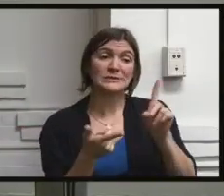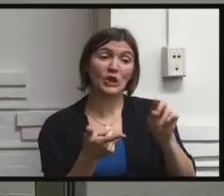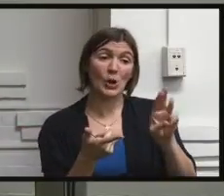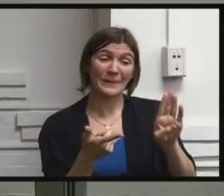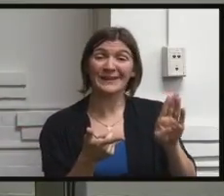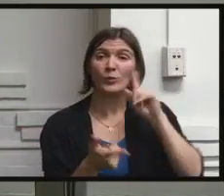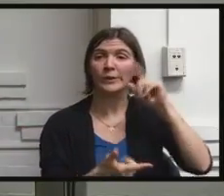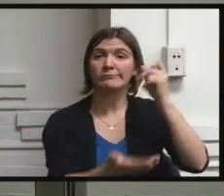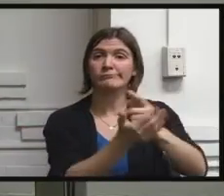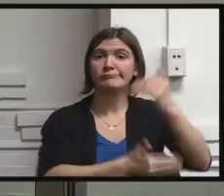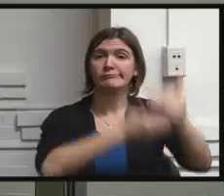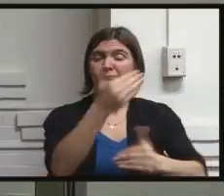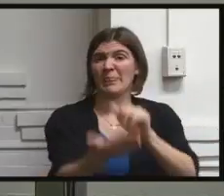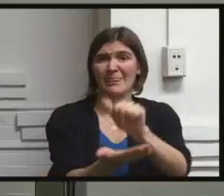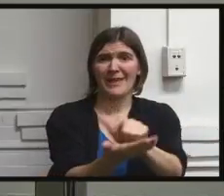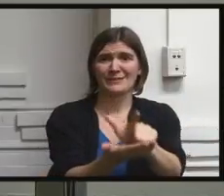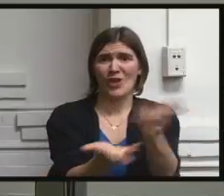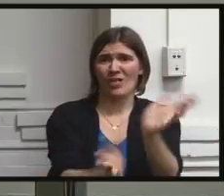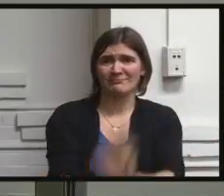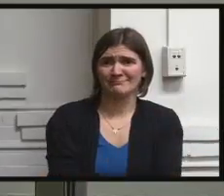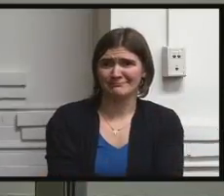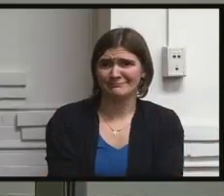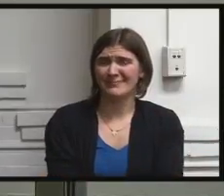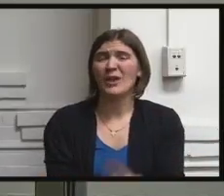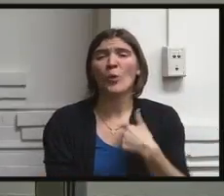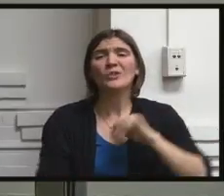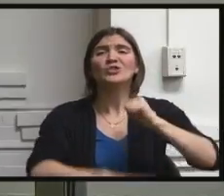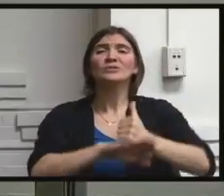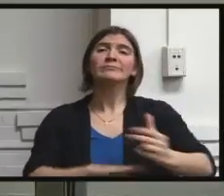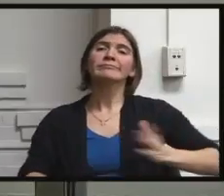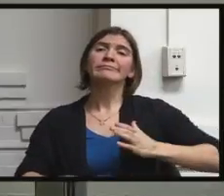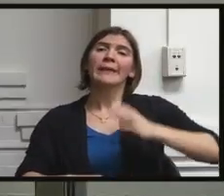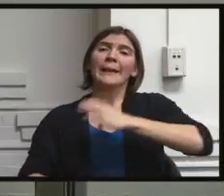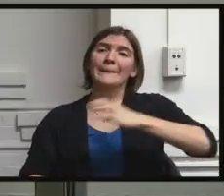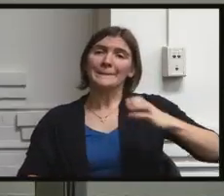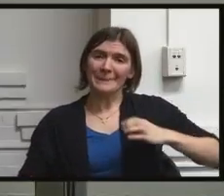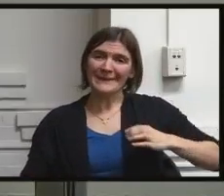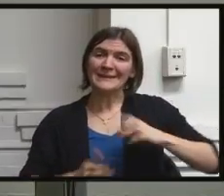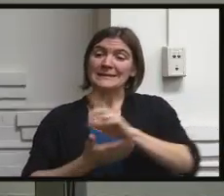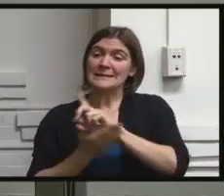can then process the application. So it's a way of formalizing